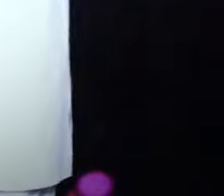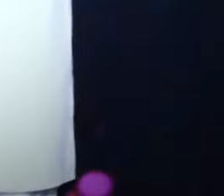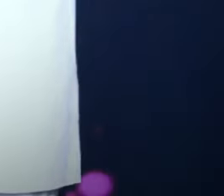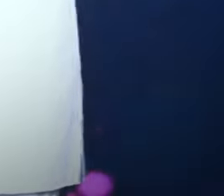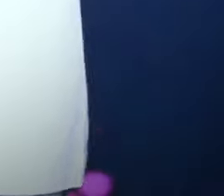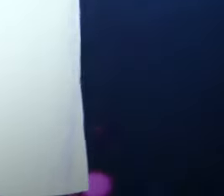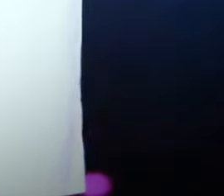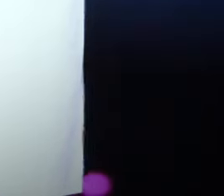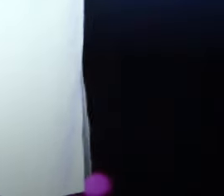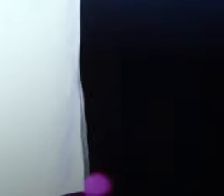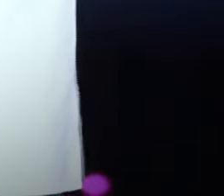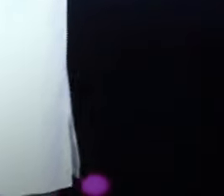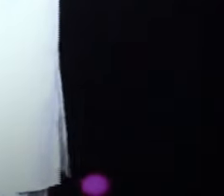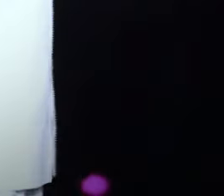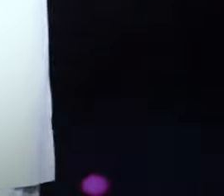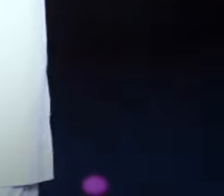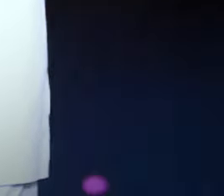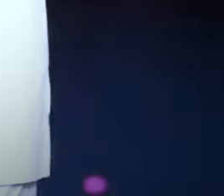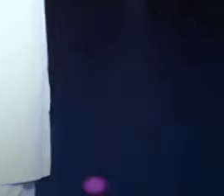18.